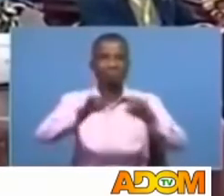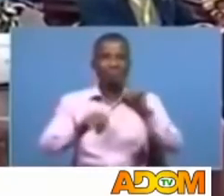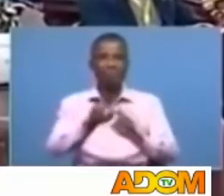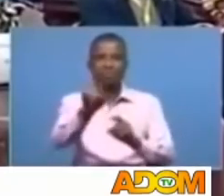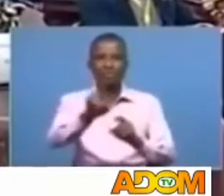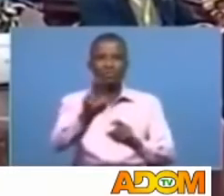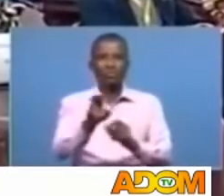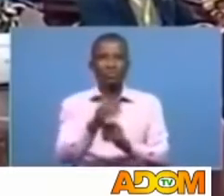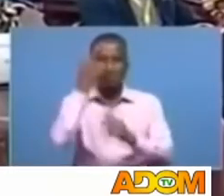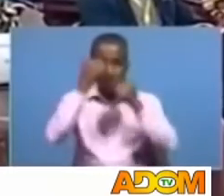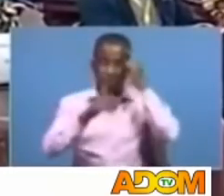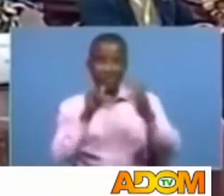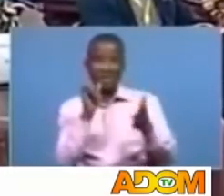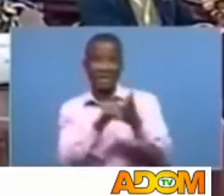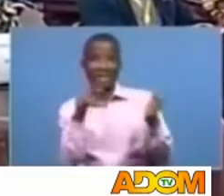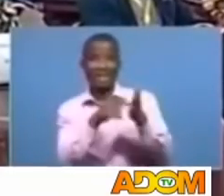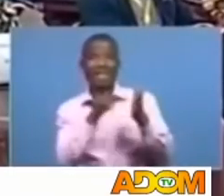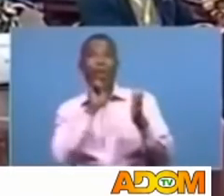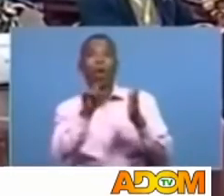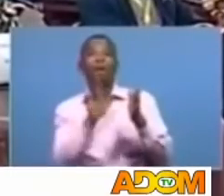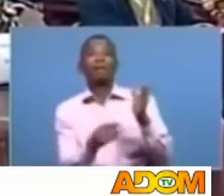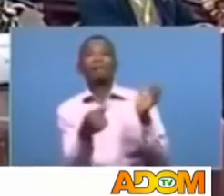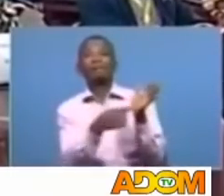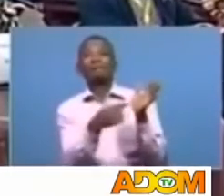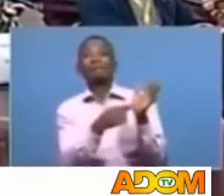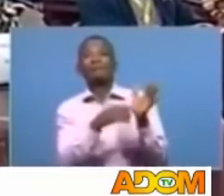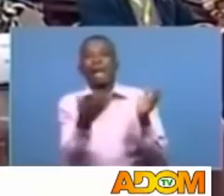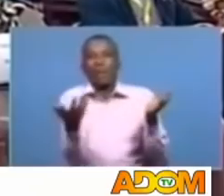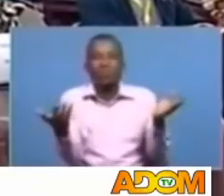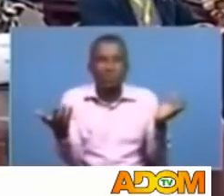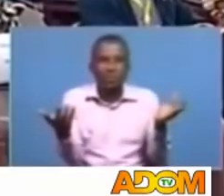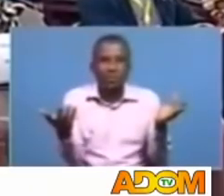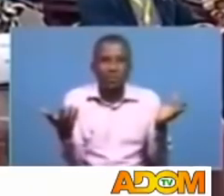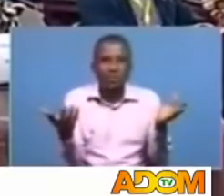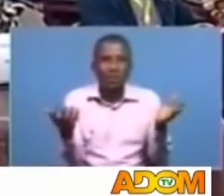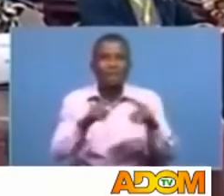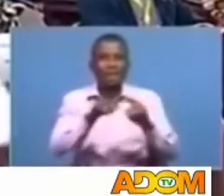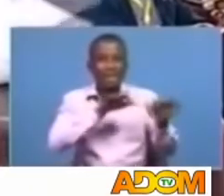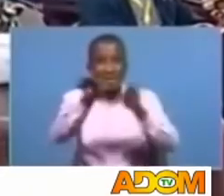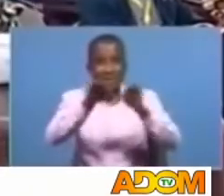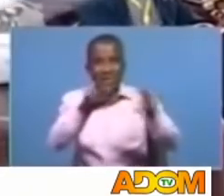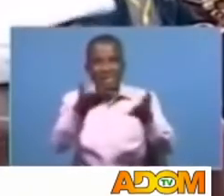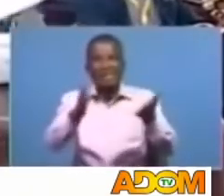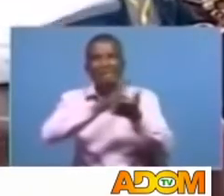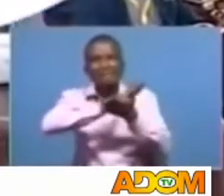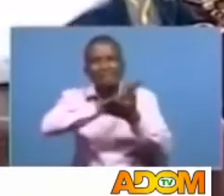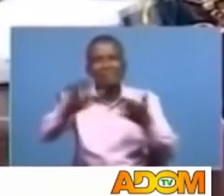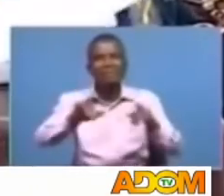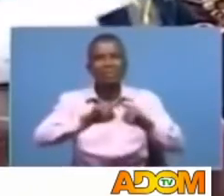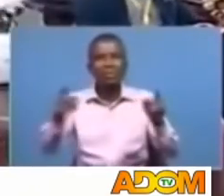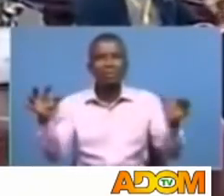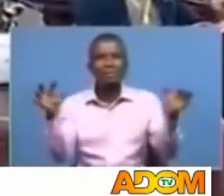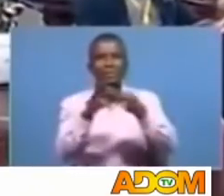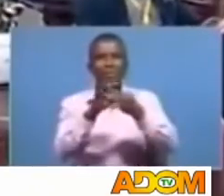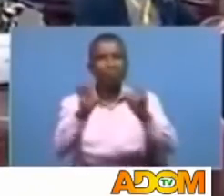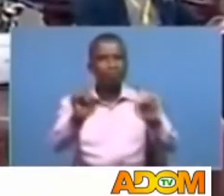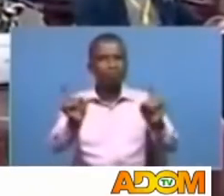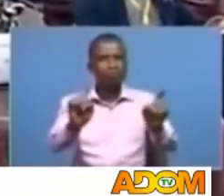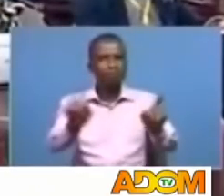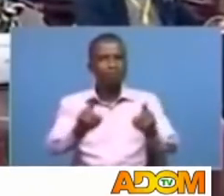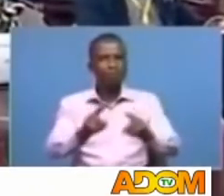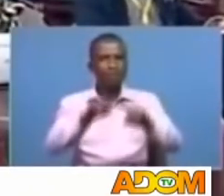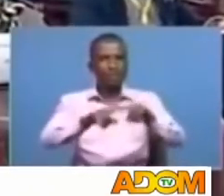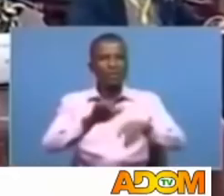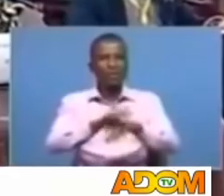this order. The terms of this order are themselves very clear. They do not have anything to do with what